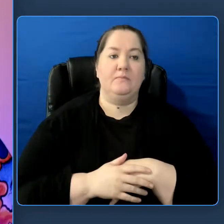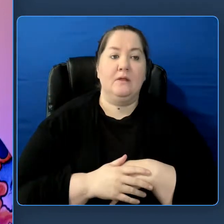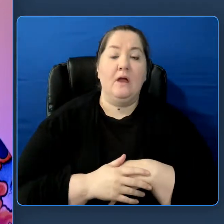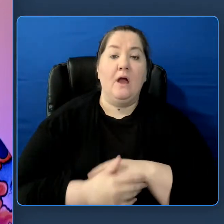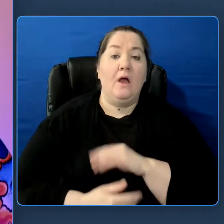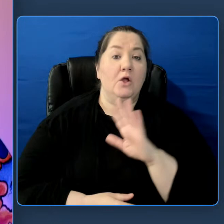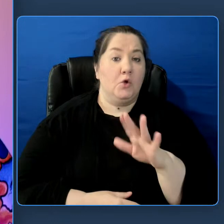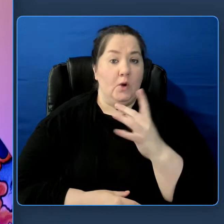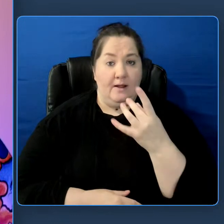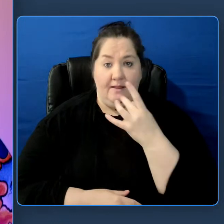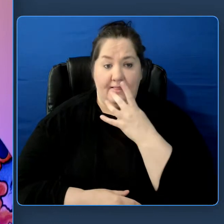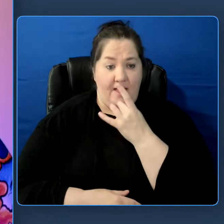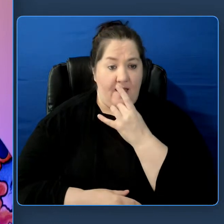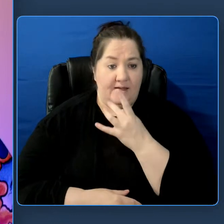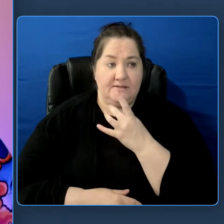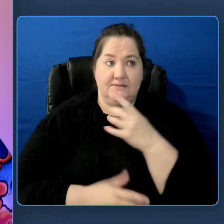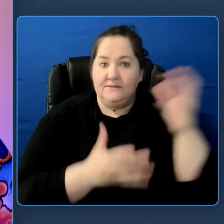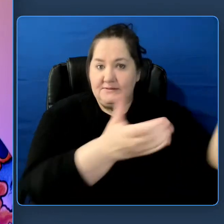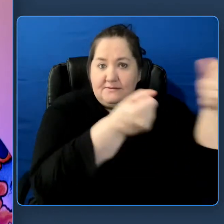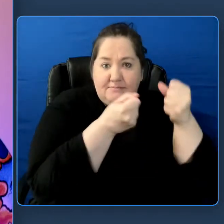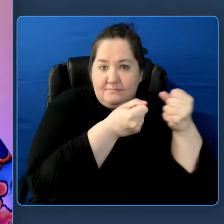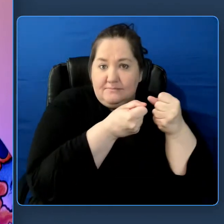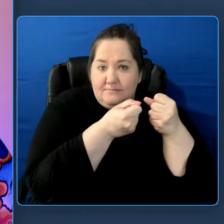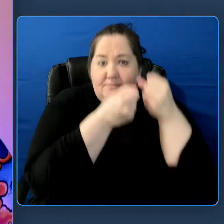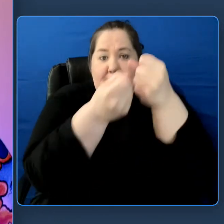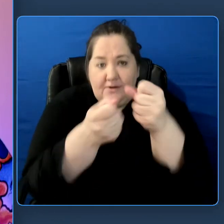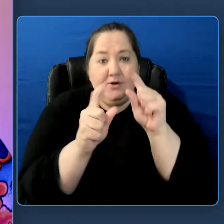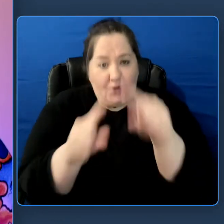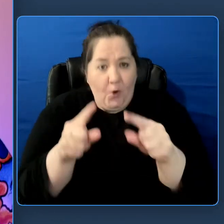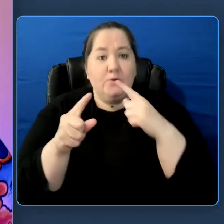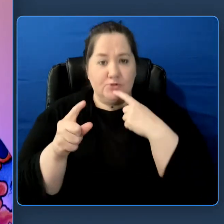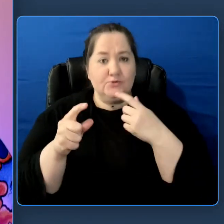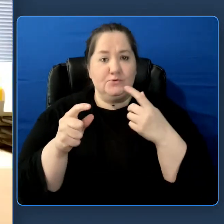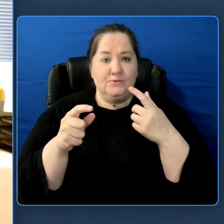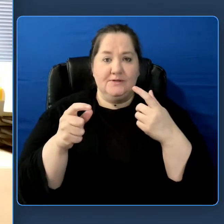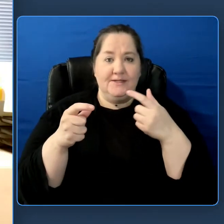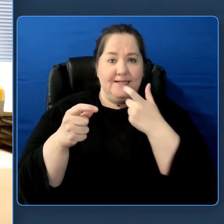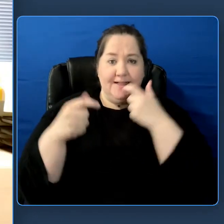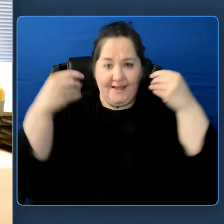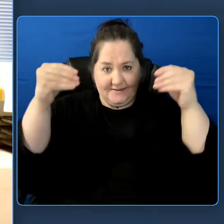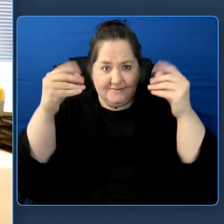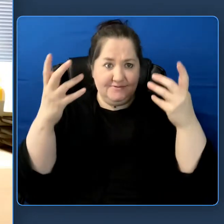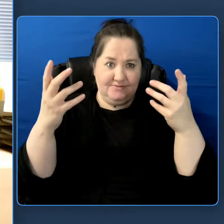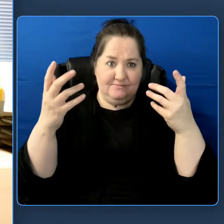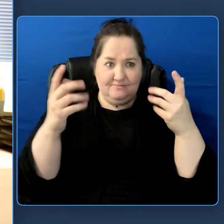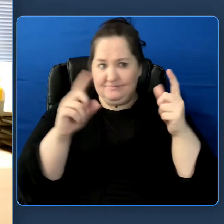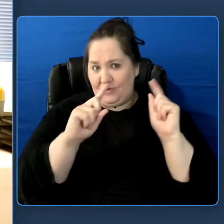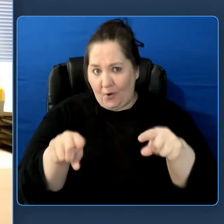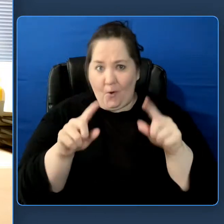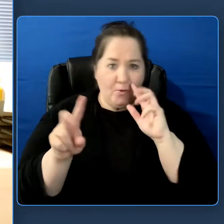your lights with you to when you're selecting your frames.